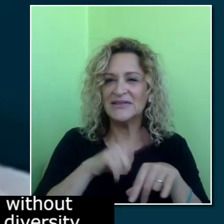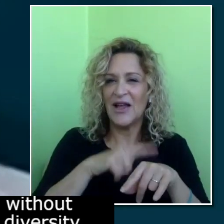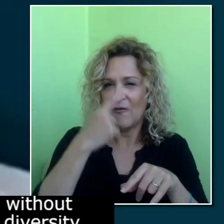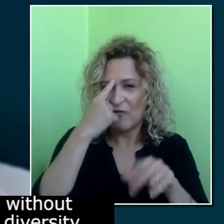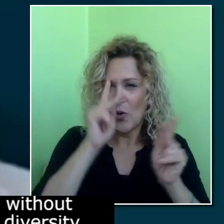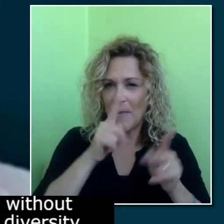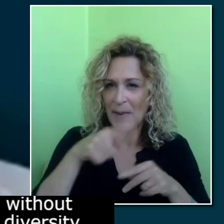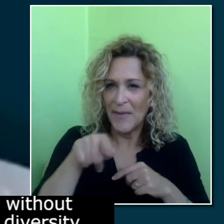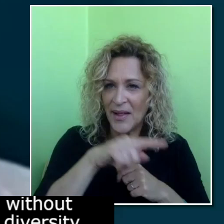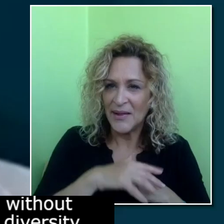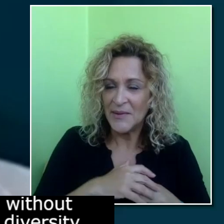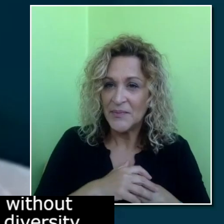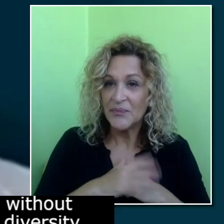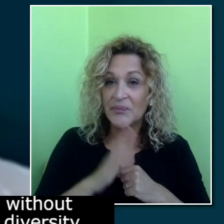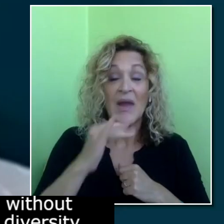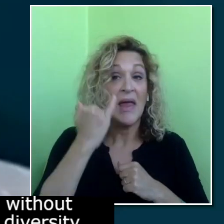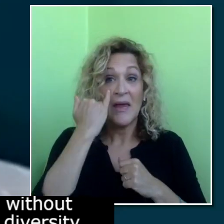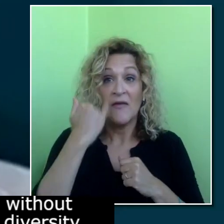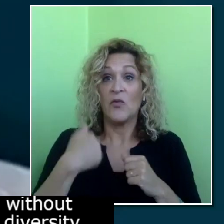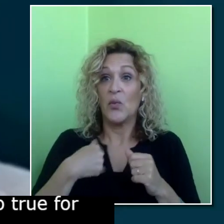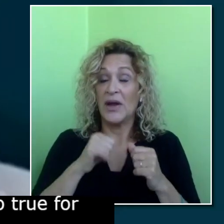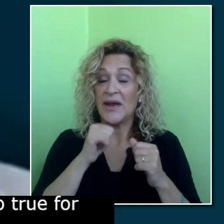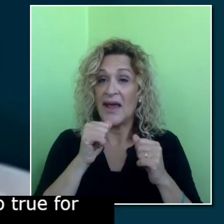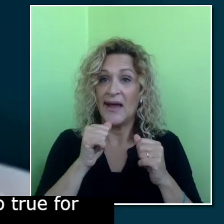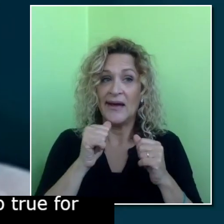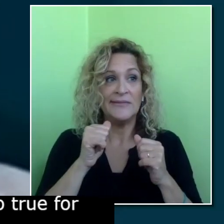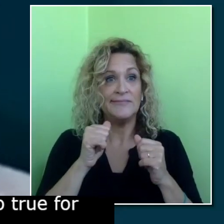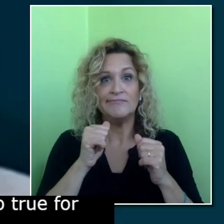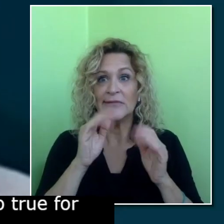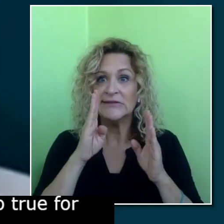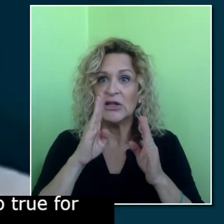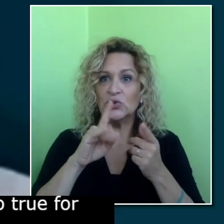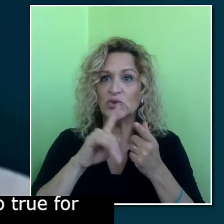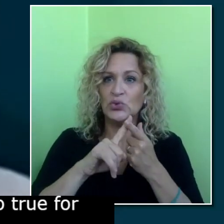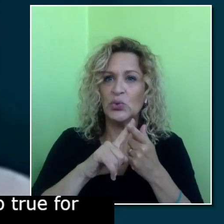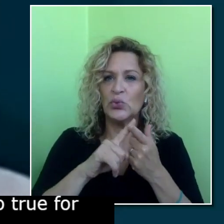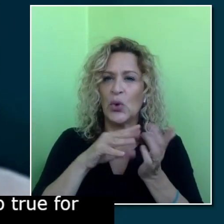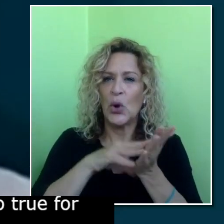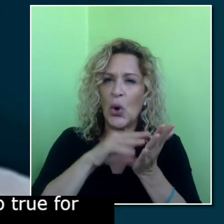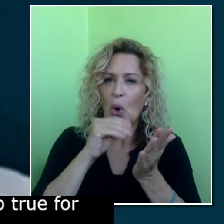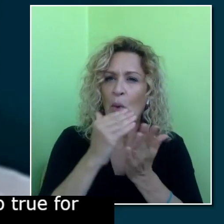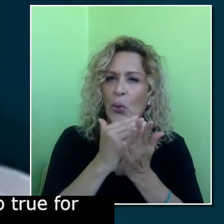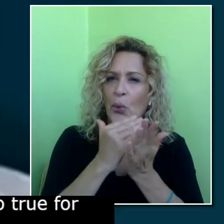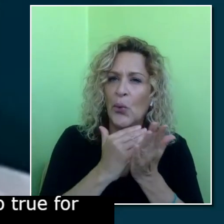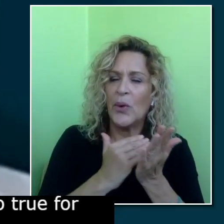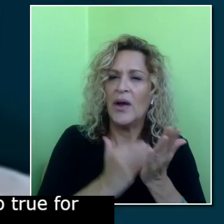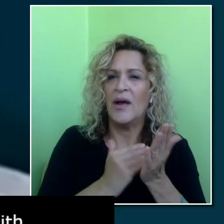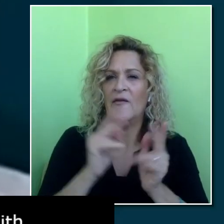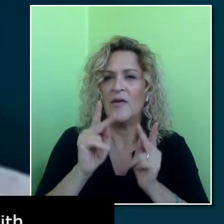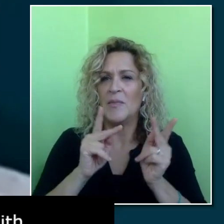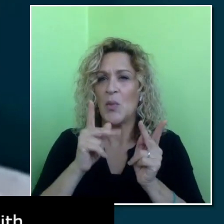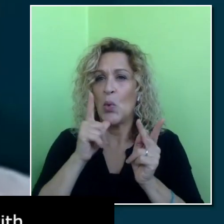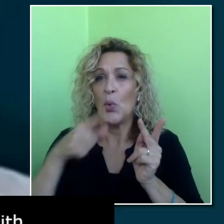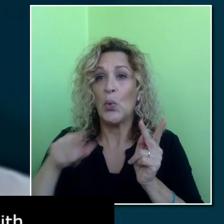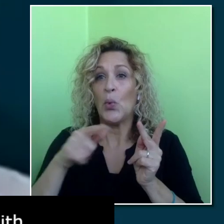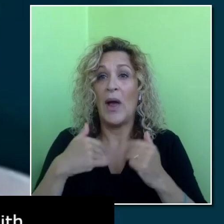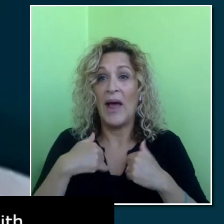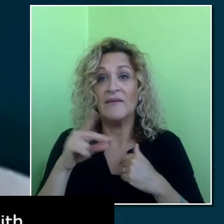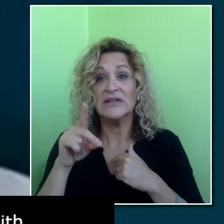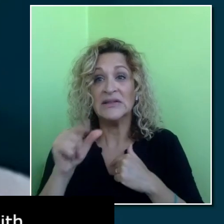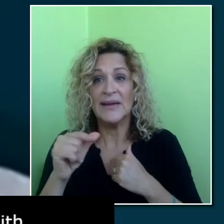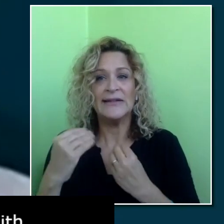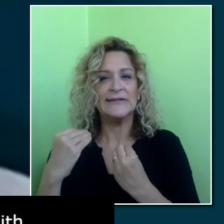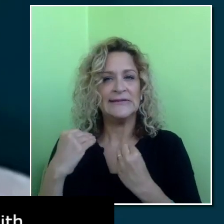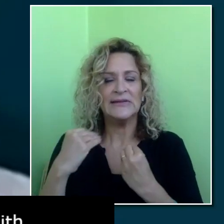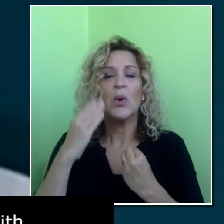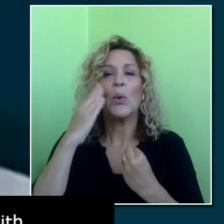If we do not attend to the lessons that people with disabilities have to teach us about how we can be sure the internet is